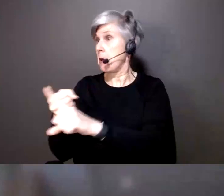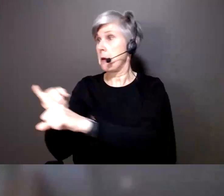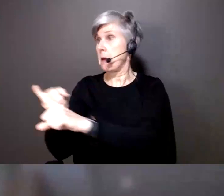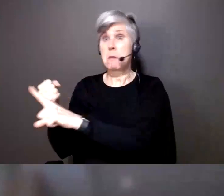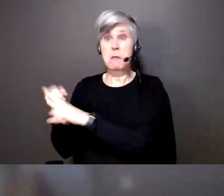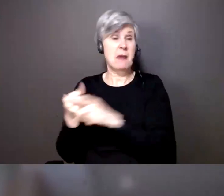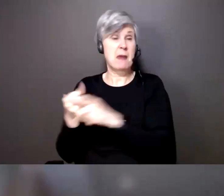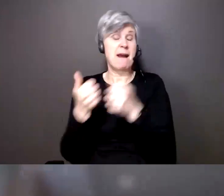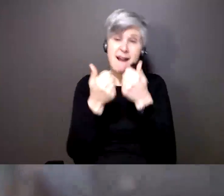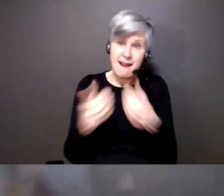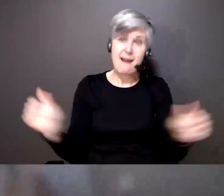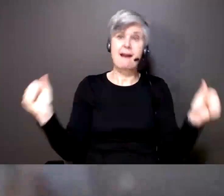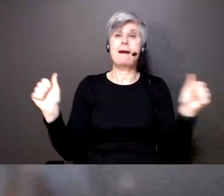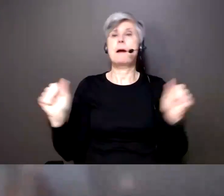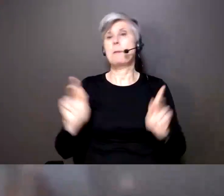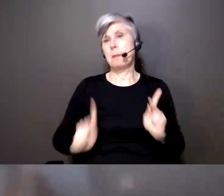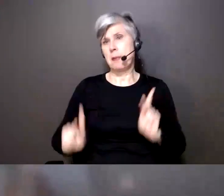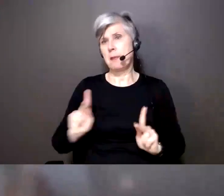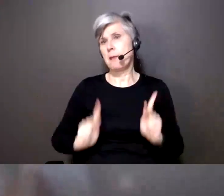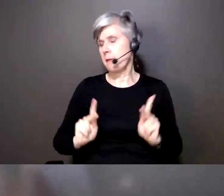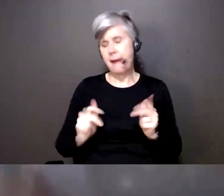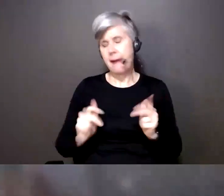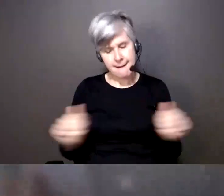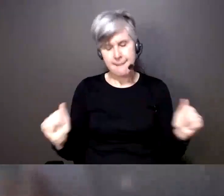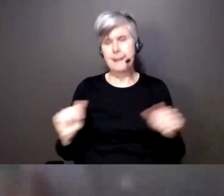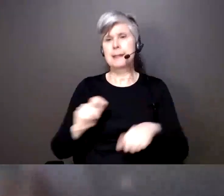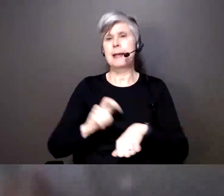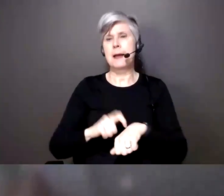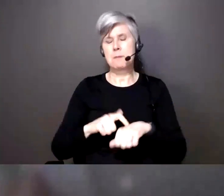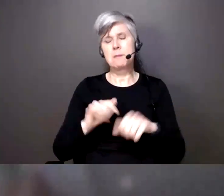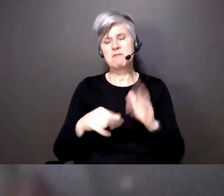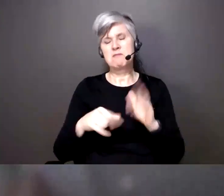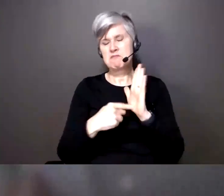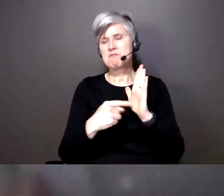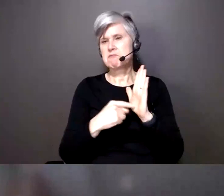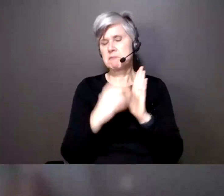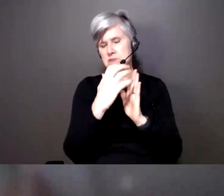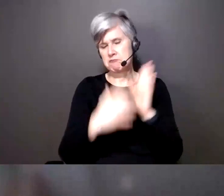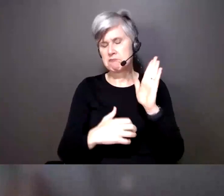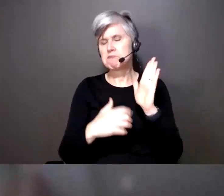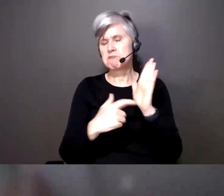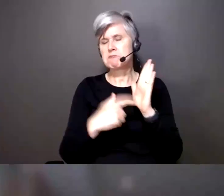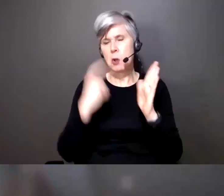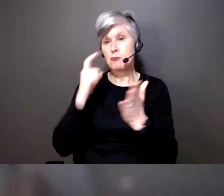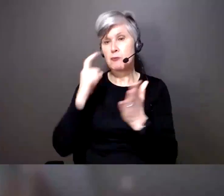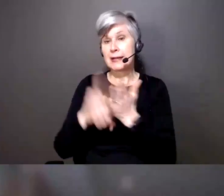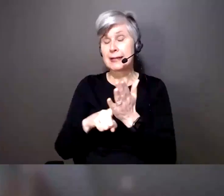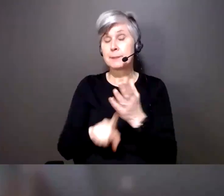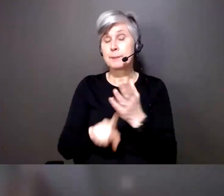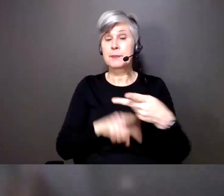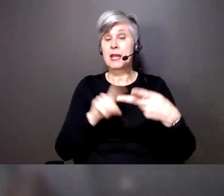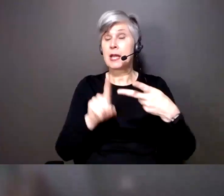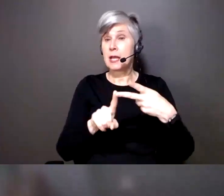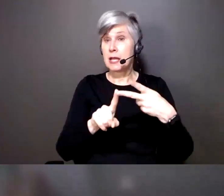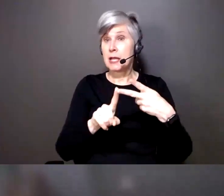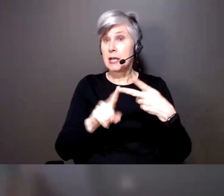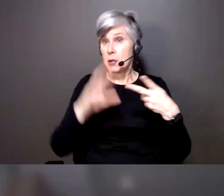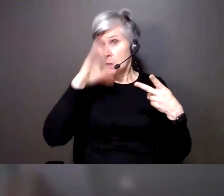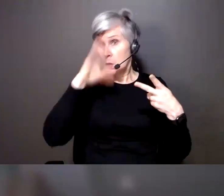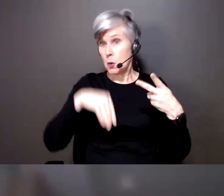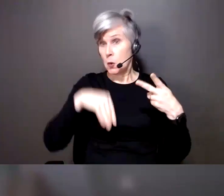recognizes. The second important point is that the Accessible Canada Act is shifting